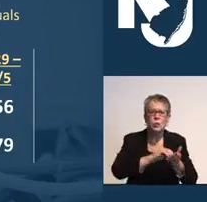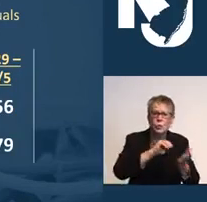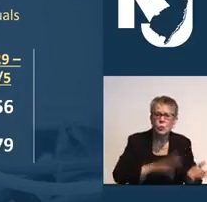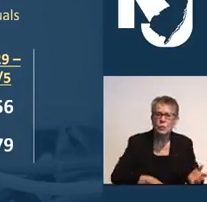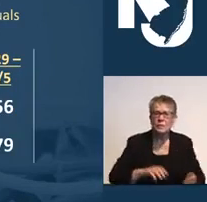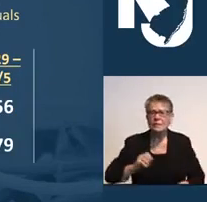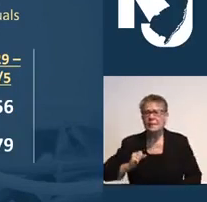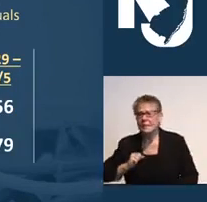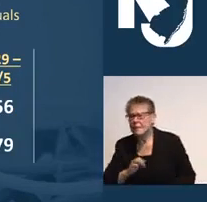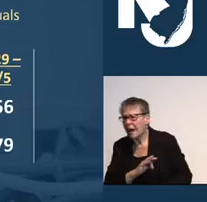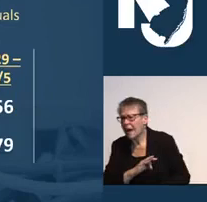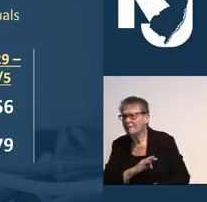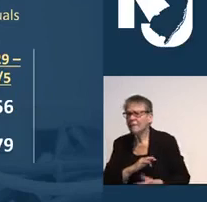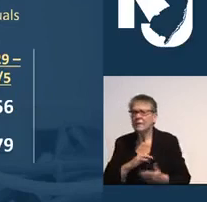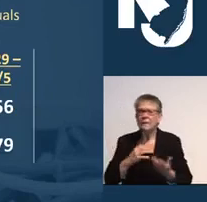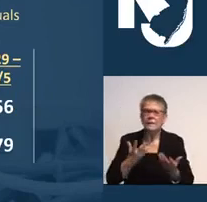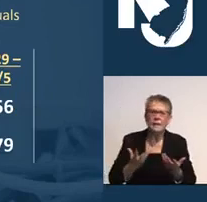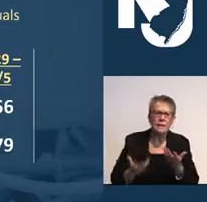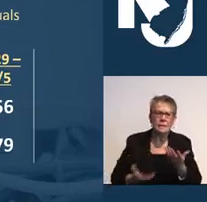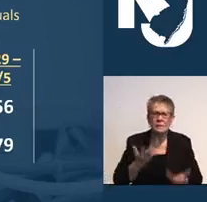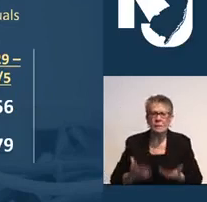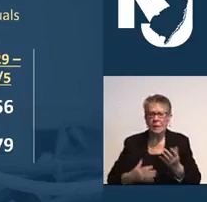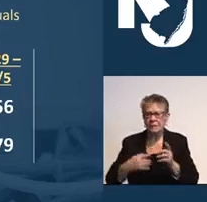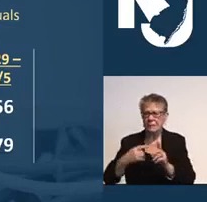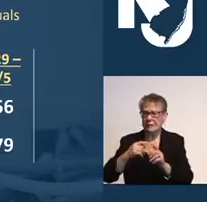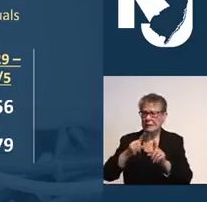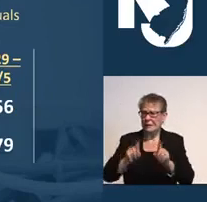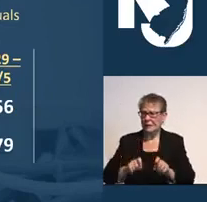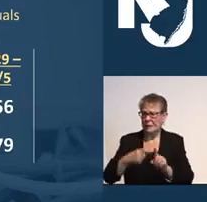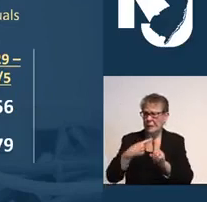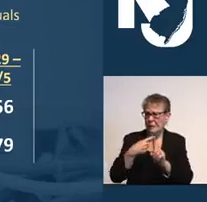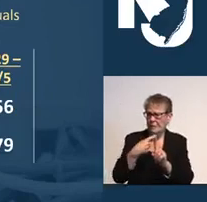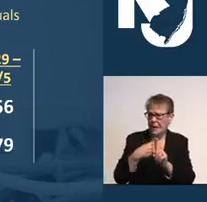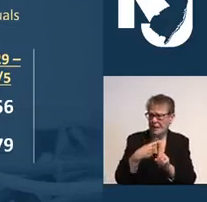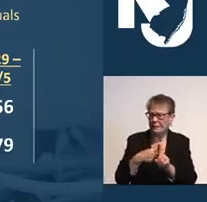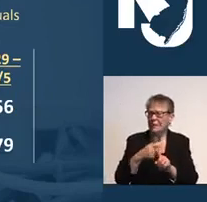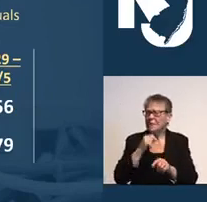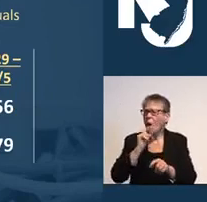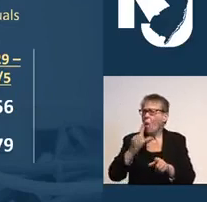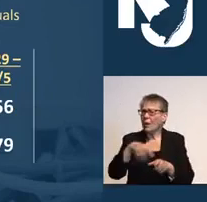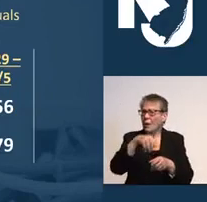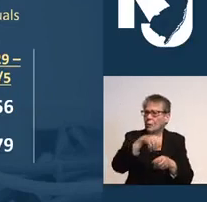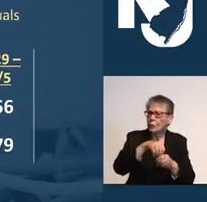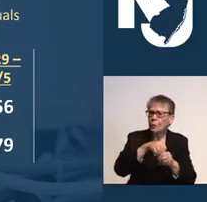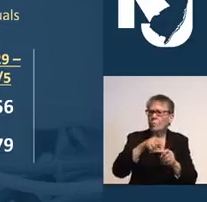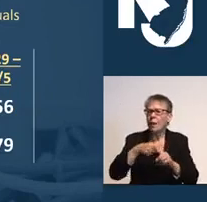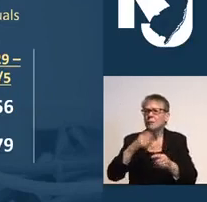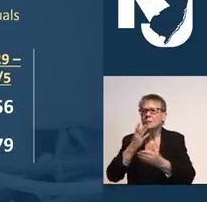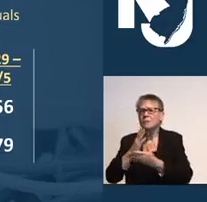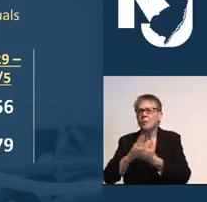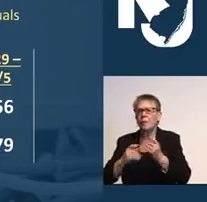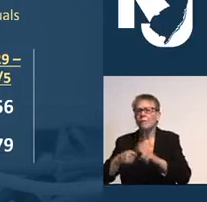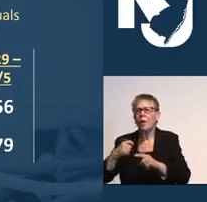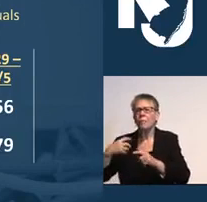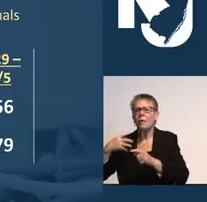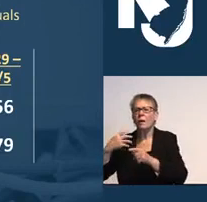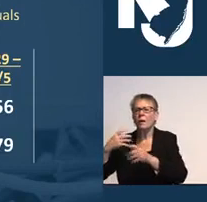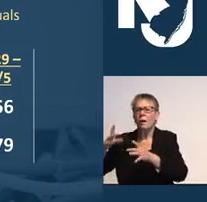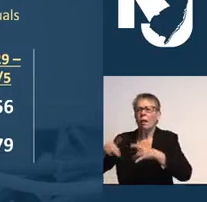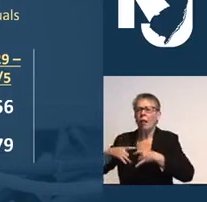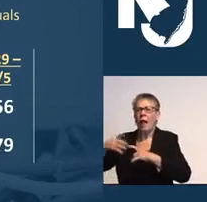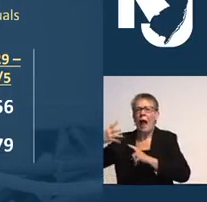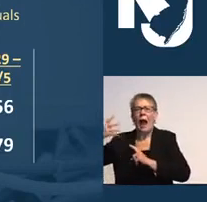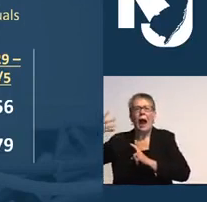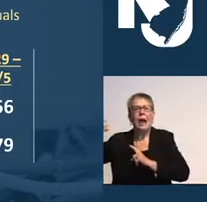cases came about. In other words, this is not just in school, but this is folks that we know are infected. The rates of infection are